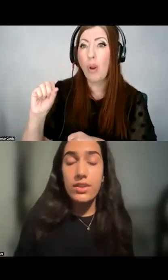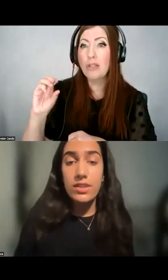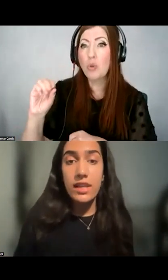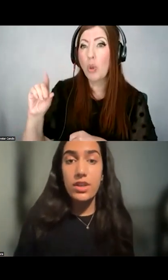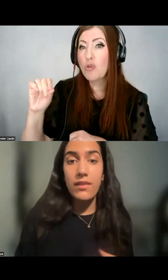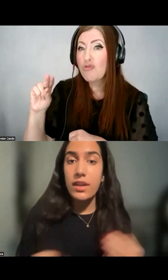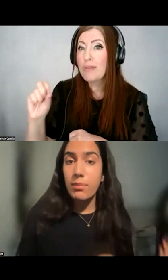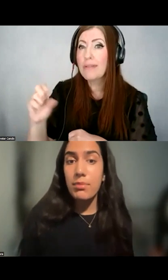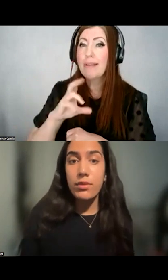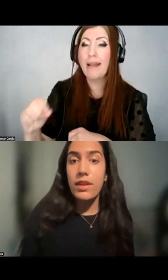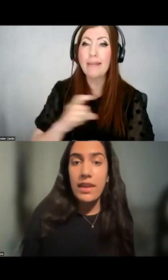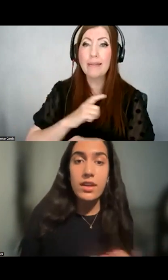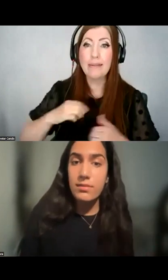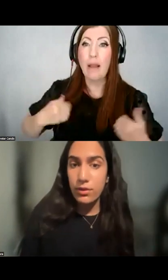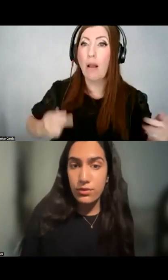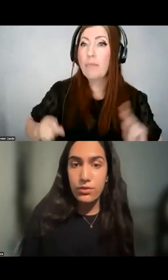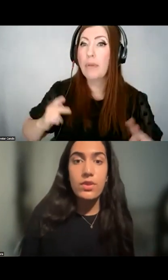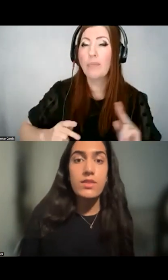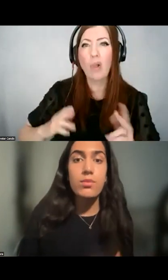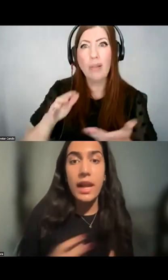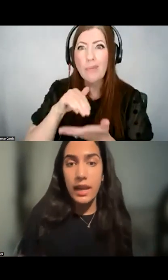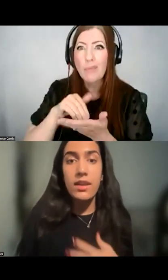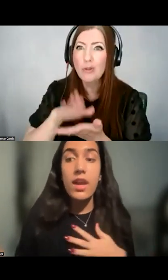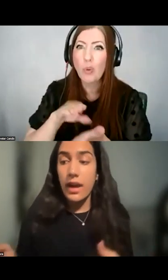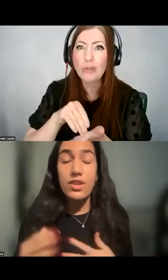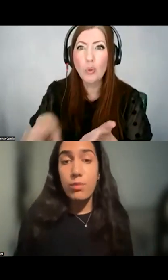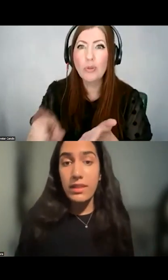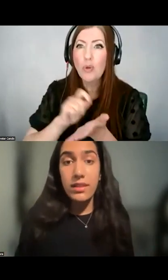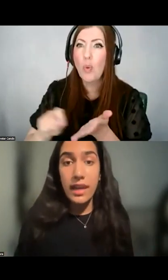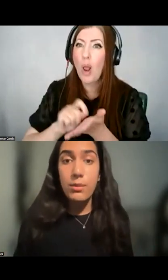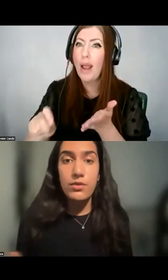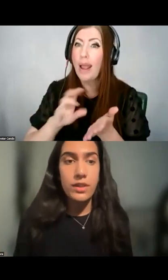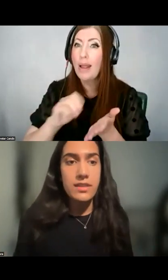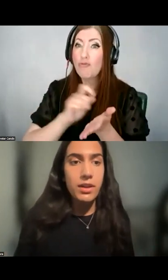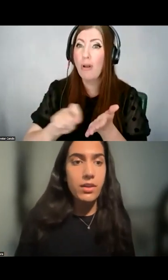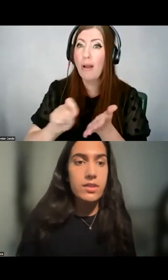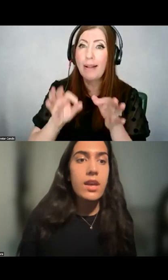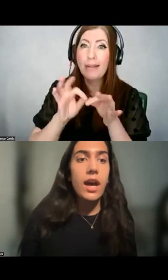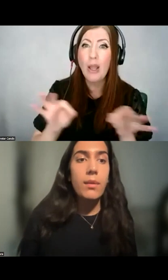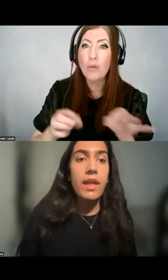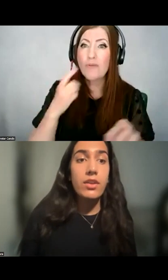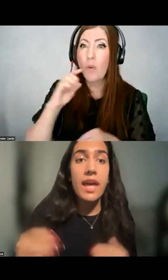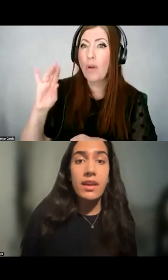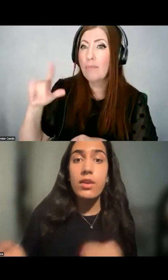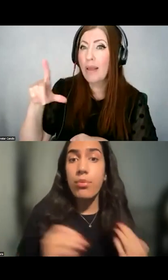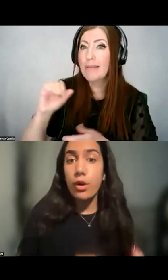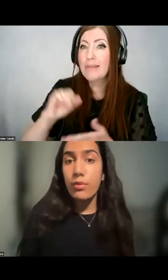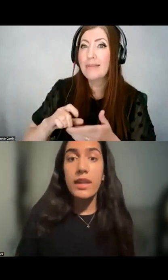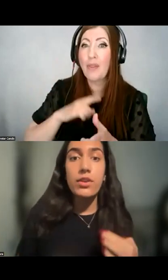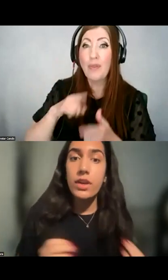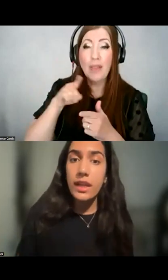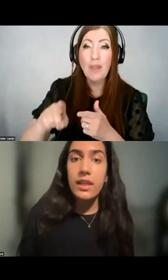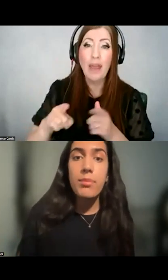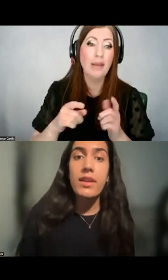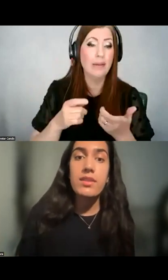also legislation, having young people as young as middle school students write the language for these bills that are then